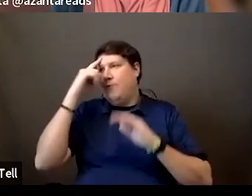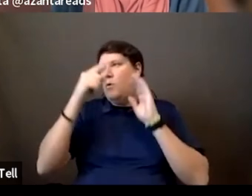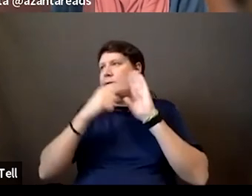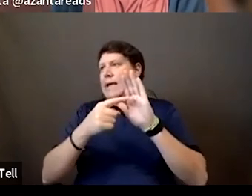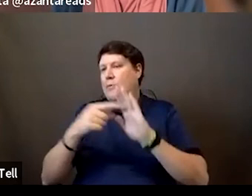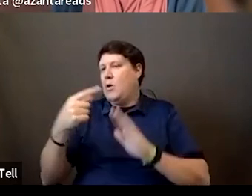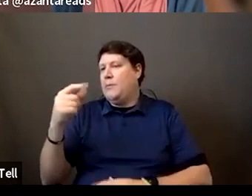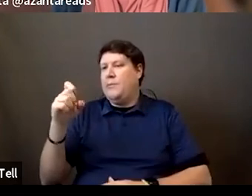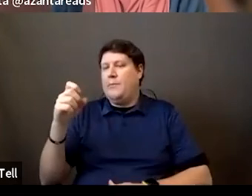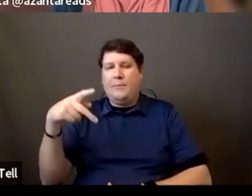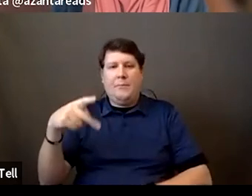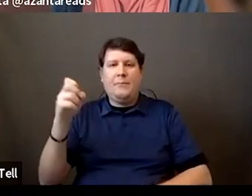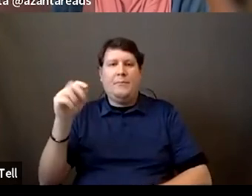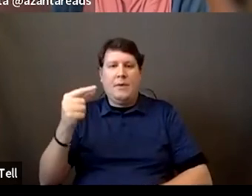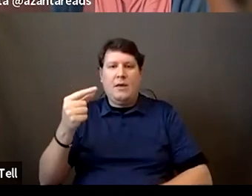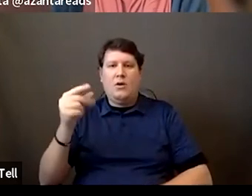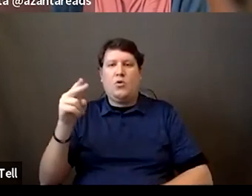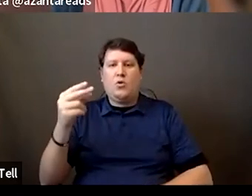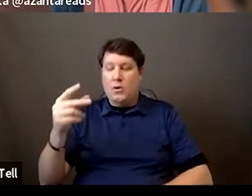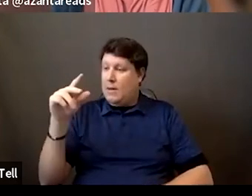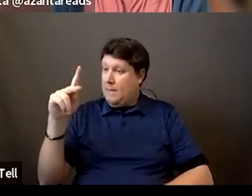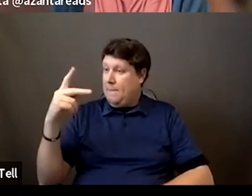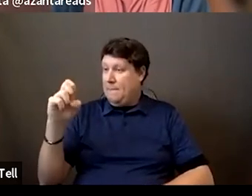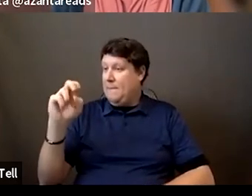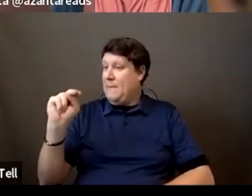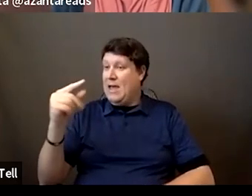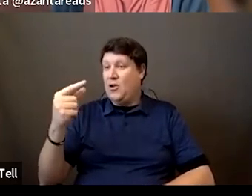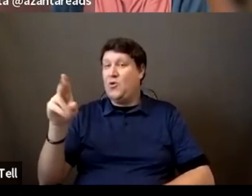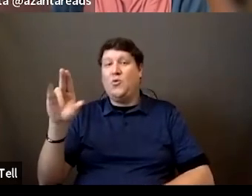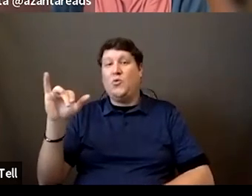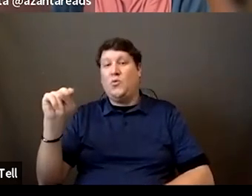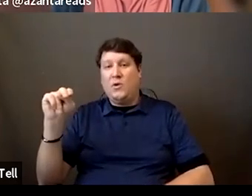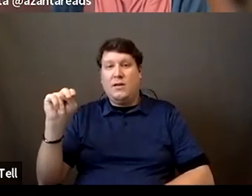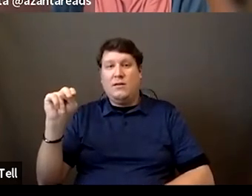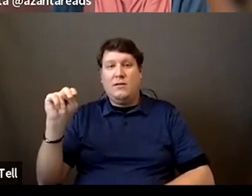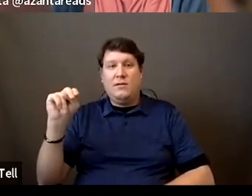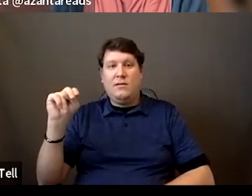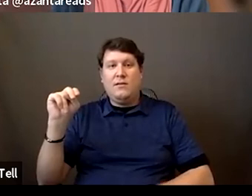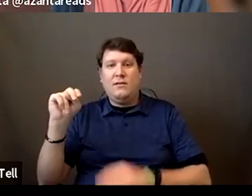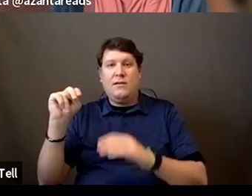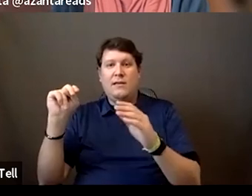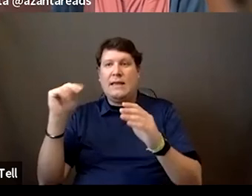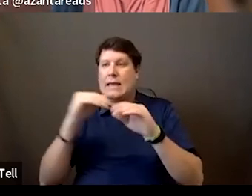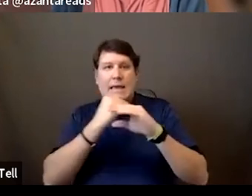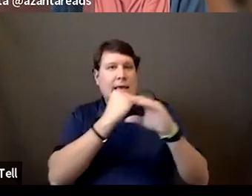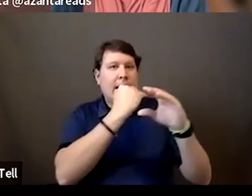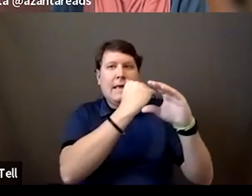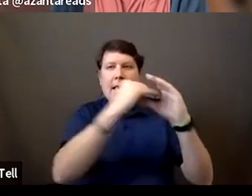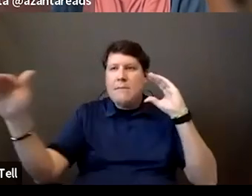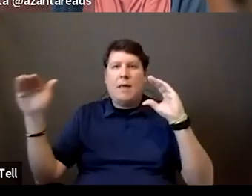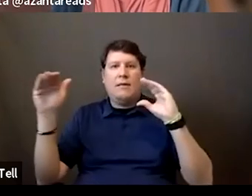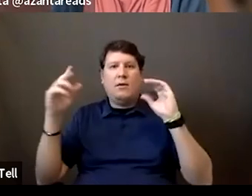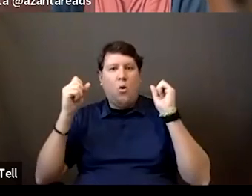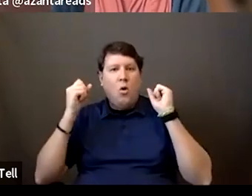the wrong people. You know, it doesn't make sense. And if all else fails, you can always just leave a comment on a video that